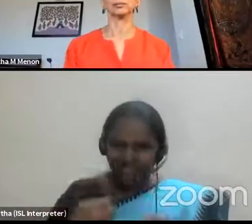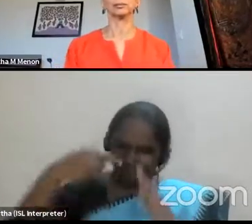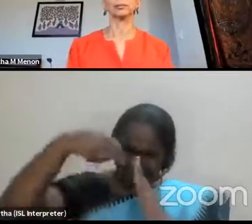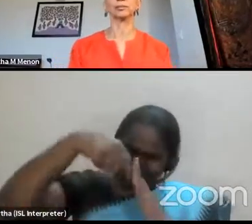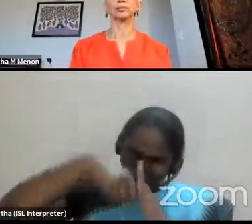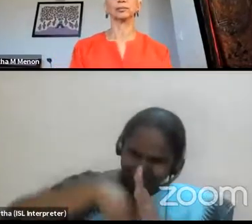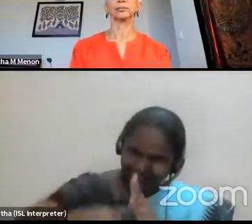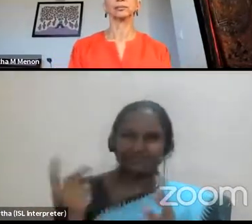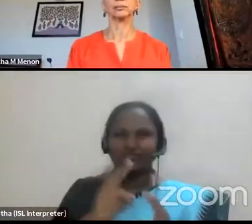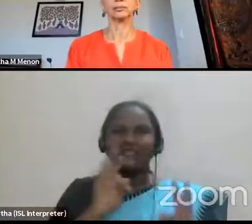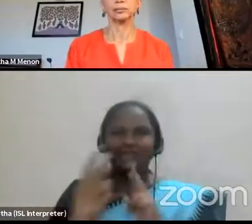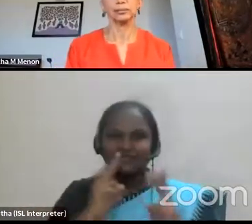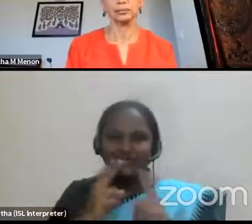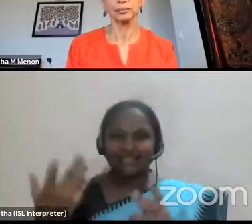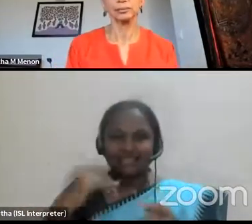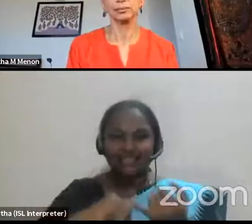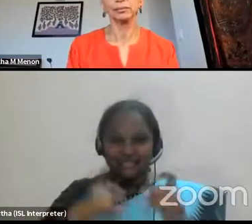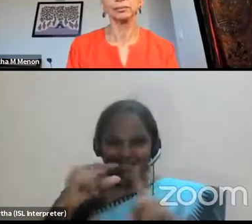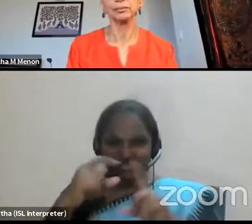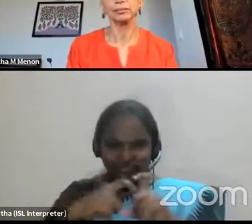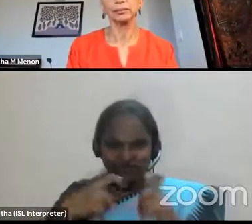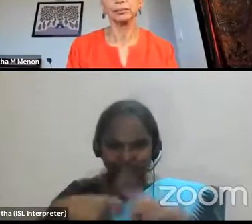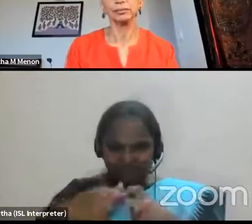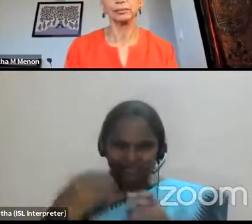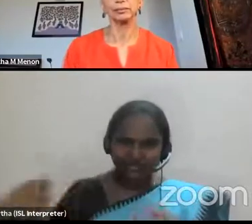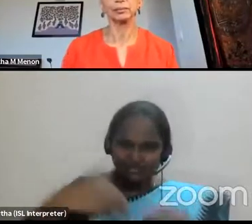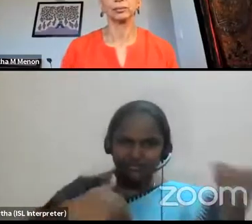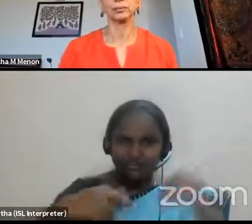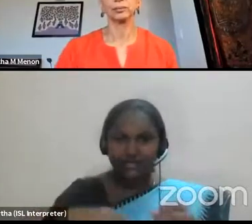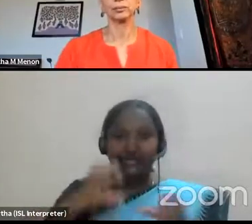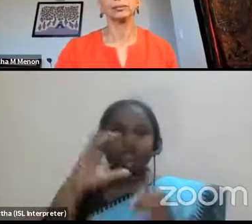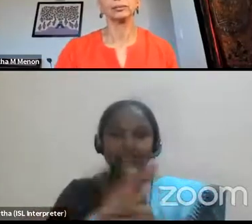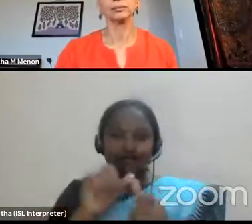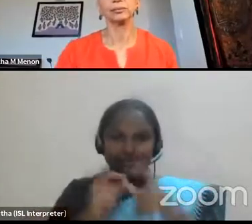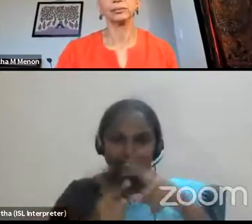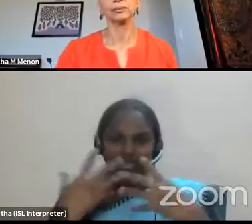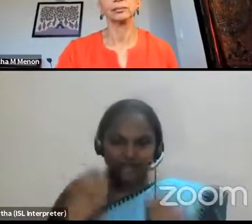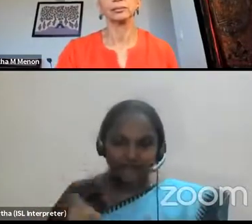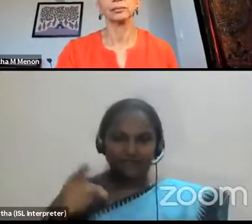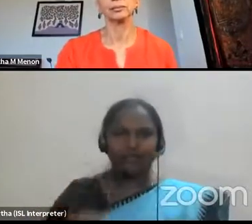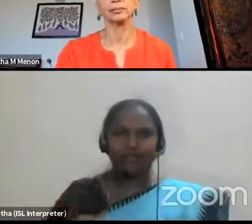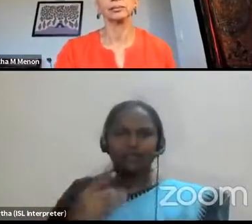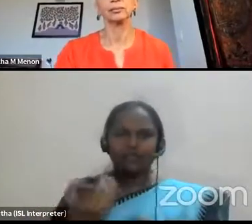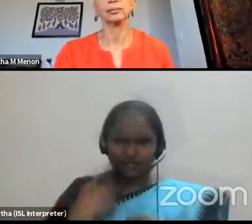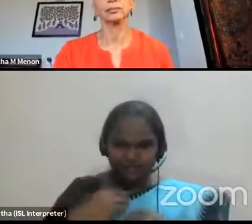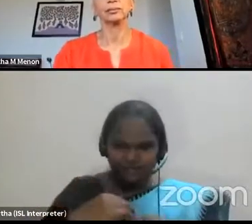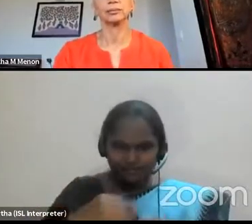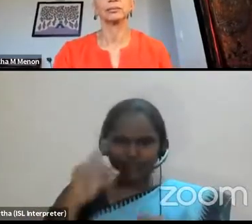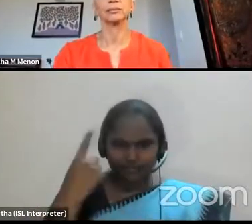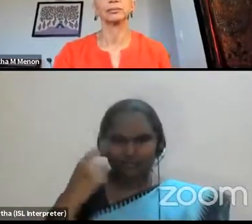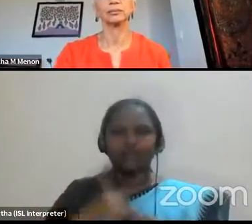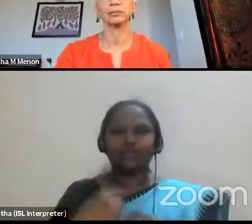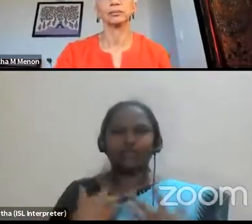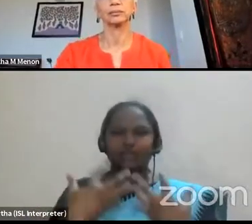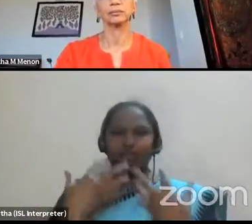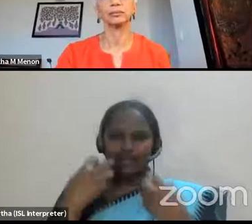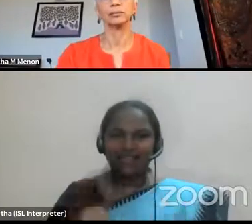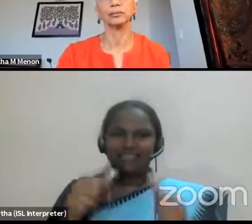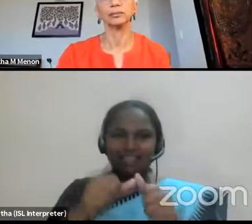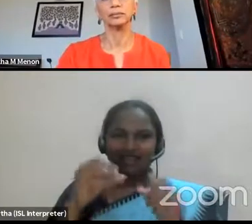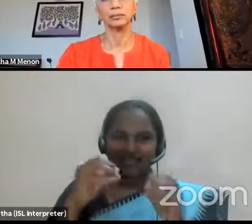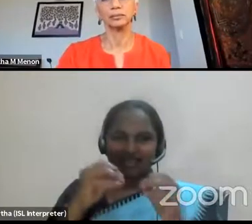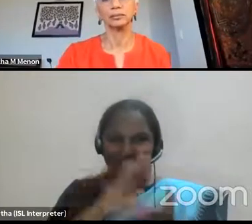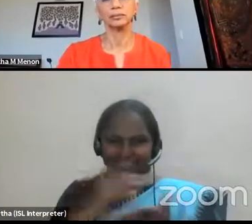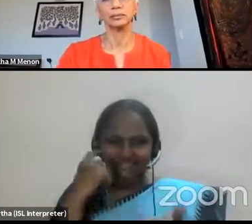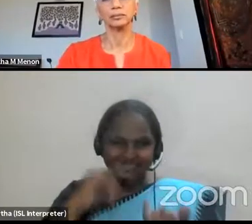both our speakers and other speakers to come in the chat window. And before I go further, I wanted to kind of have Abhishek tell us a little